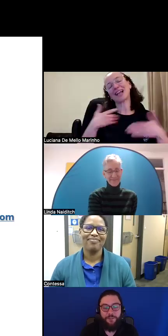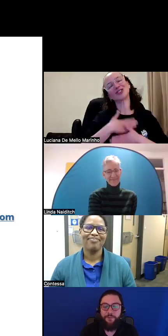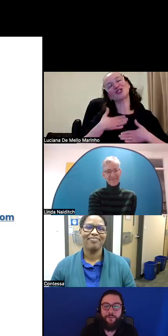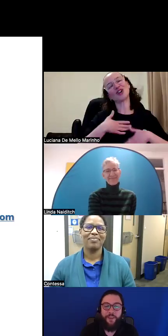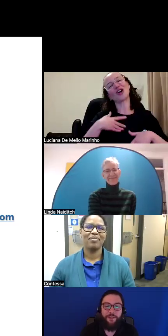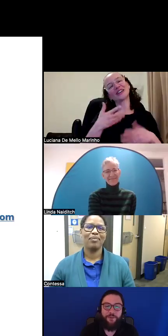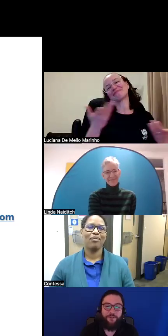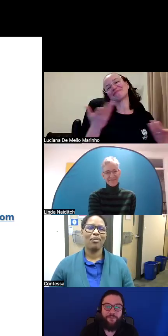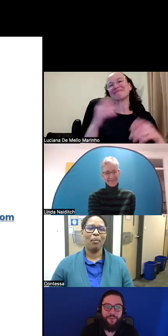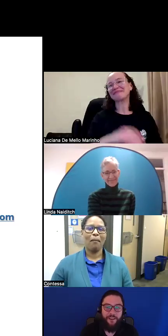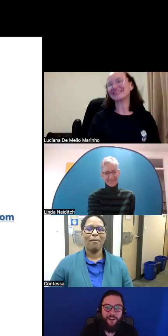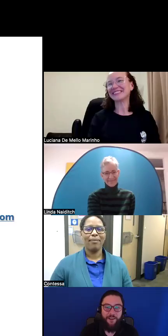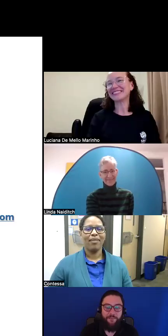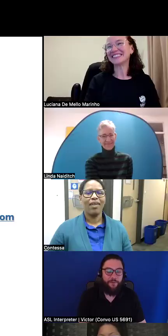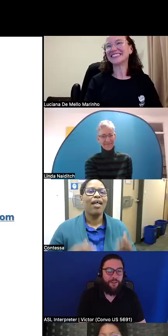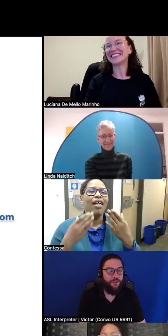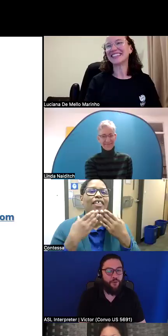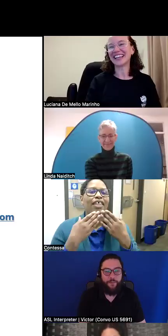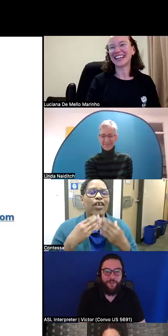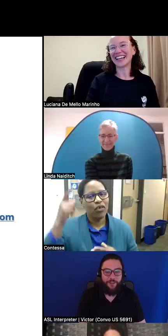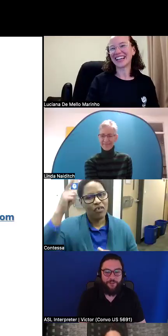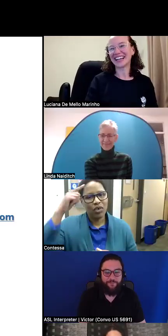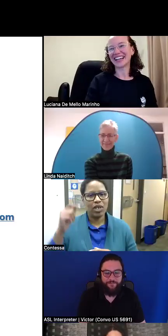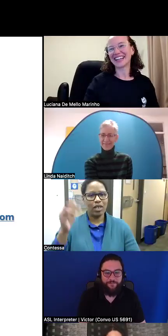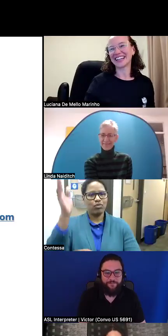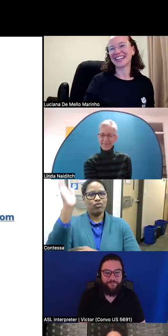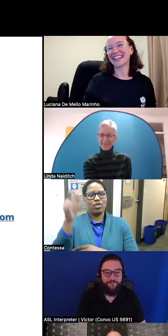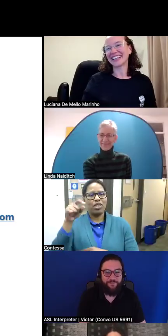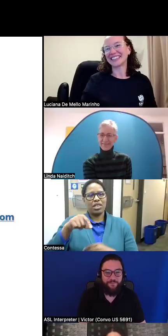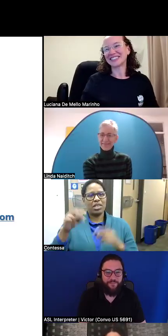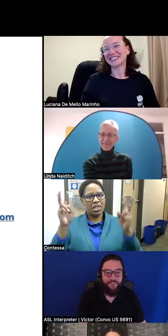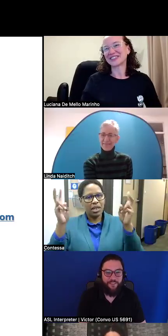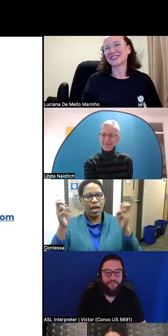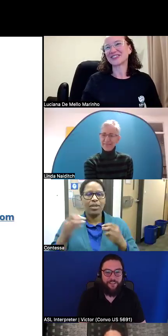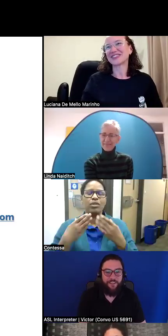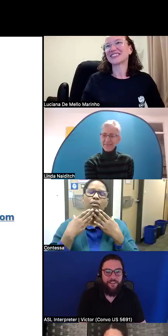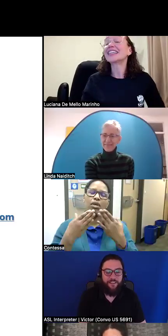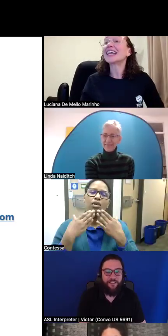we'll see you. Thank you. I really enjoyed being here.